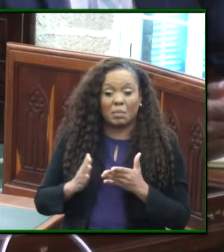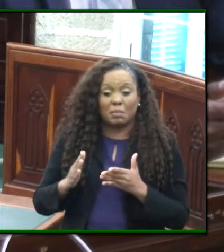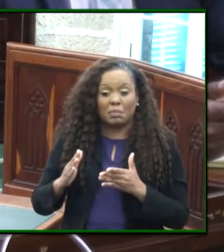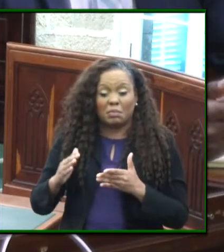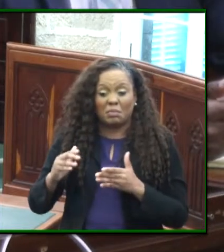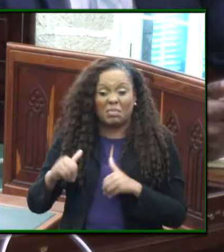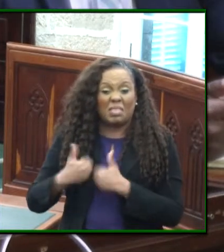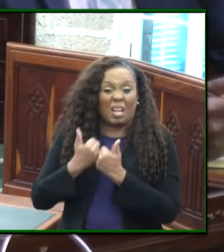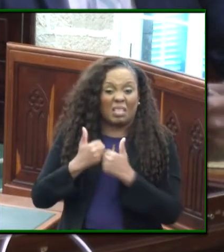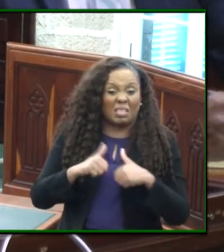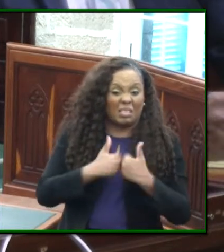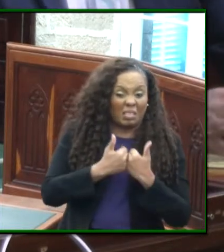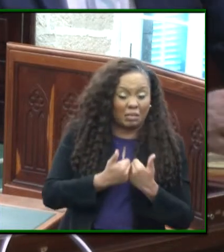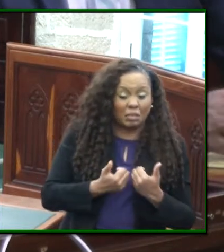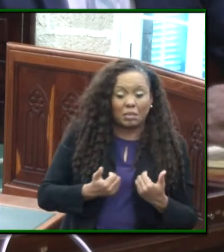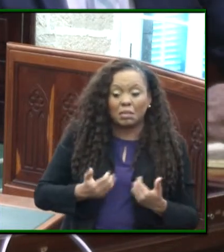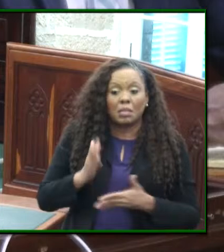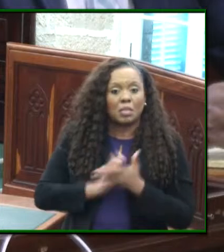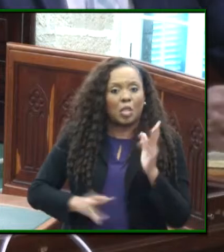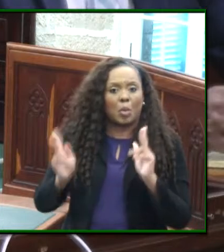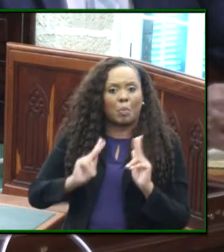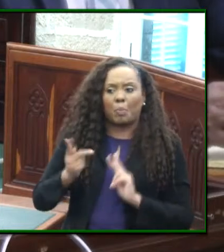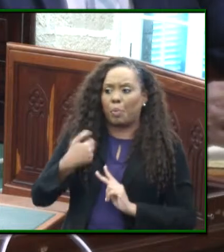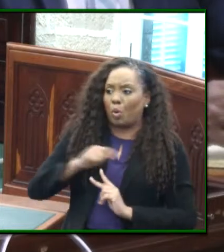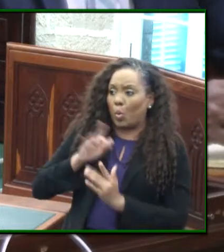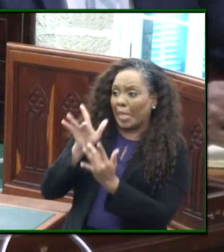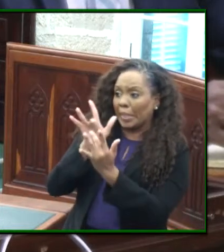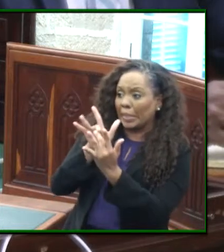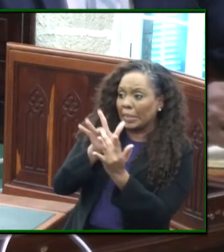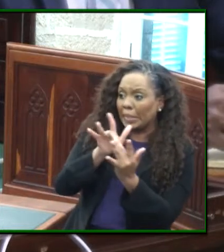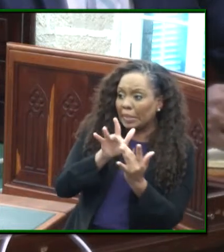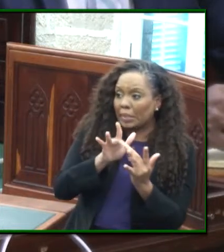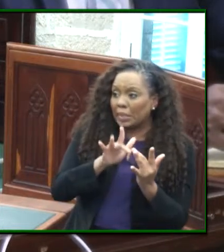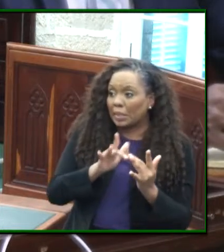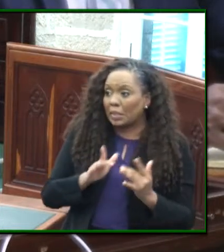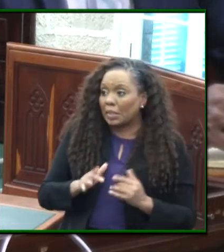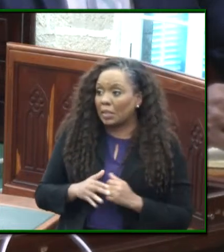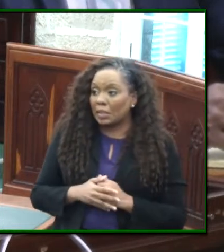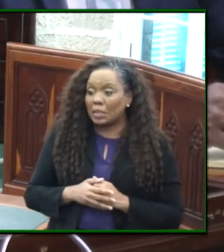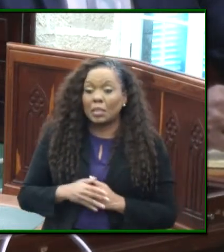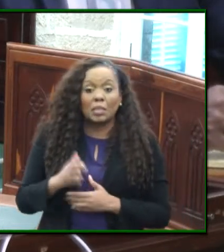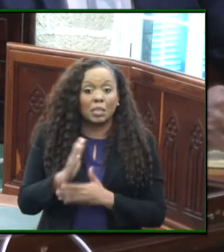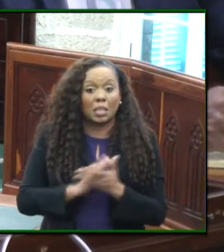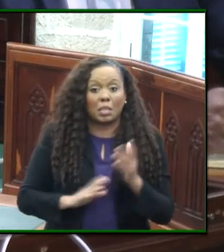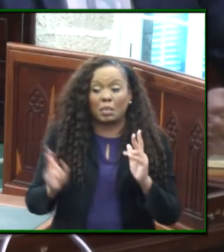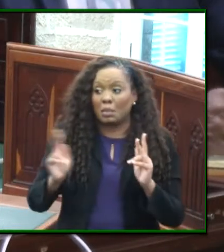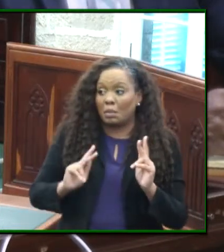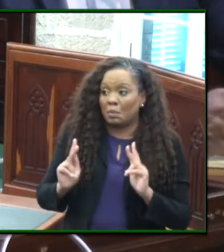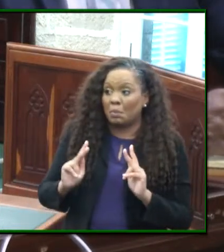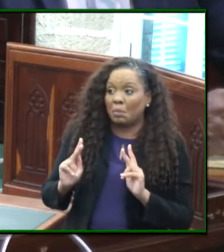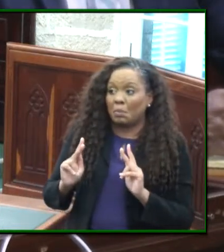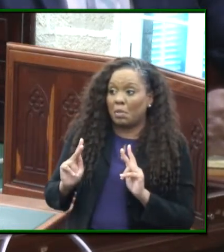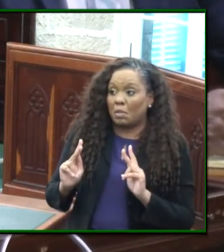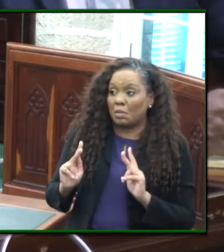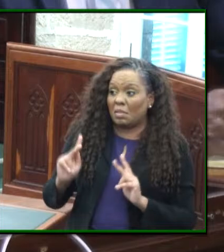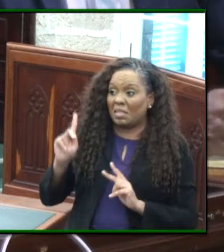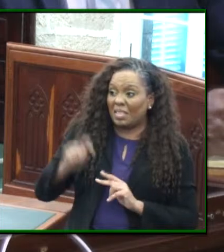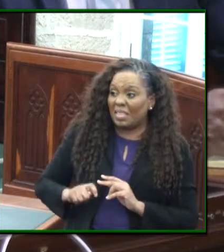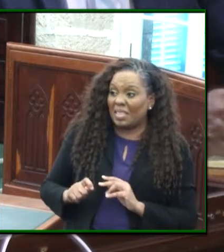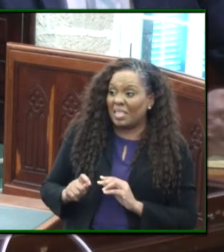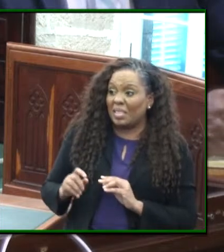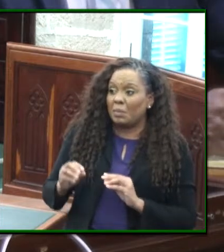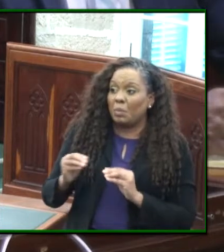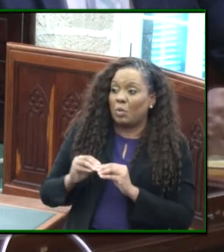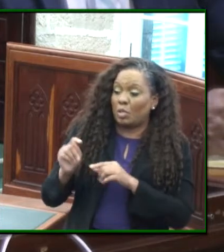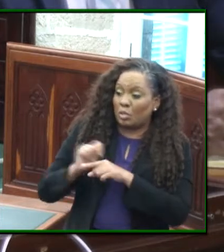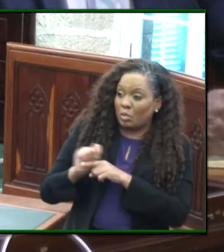who we reached out to in the at-risk set, let me be very frank, this required training in